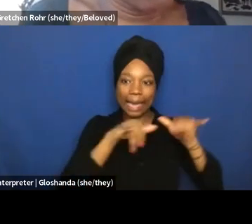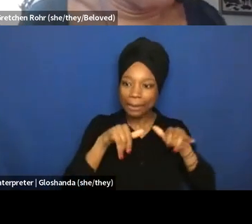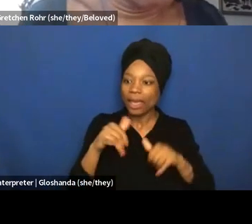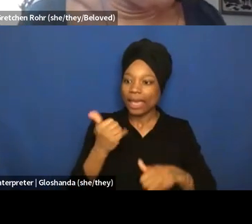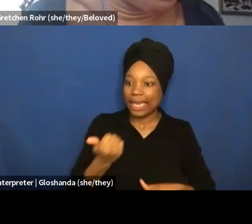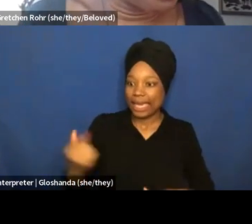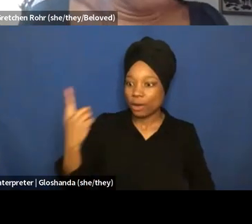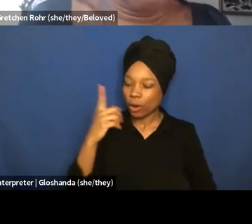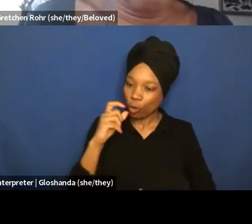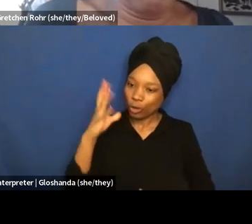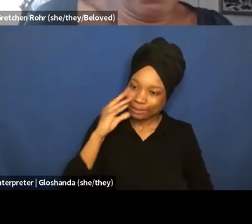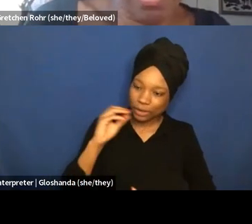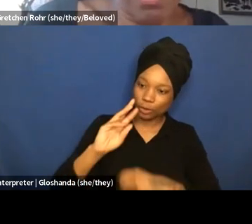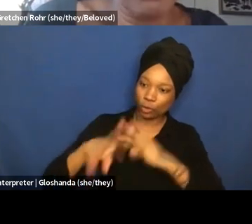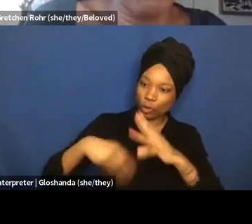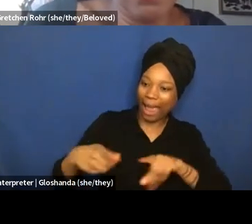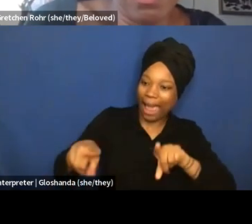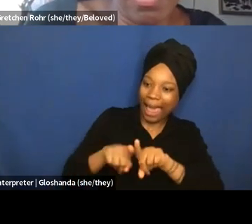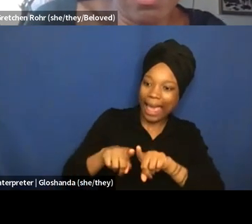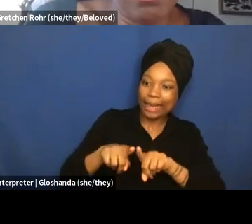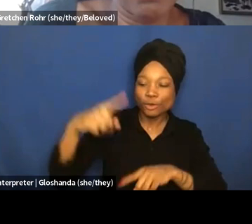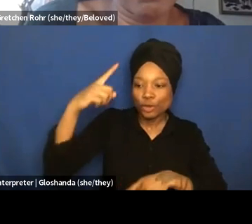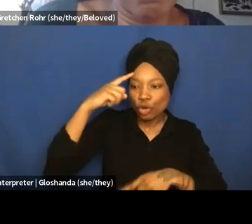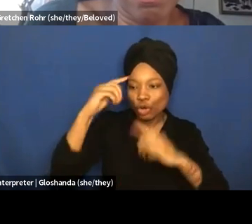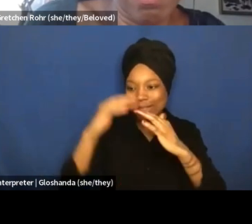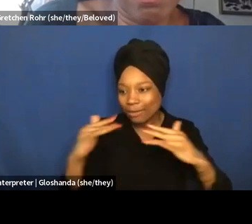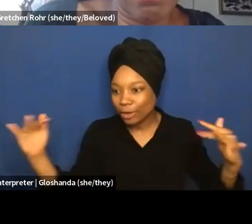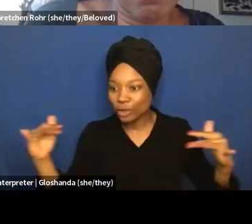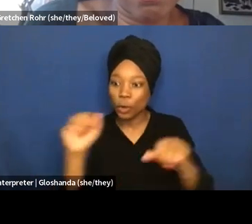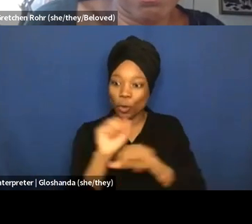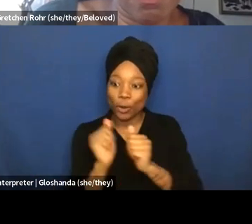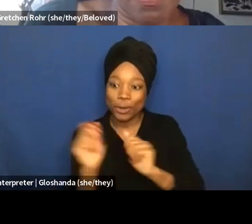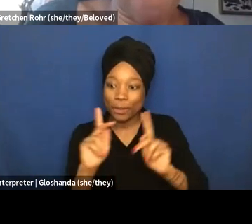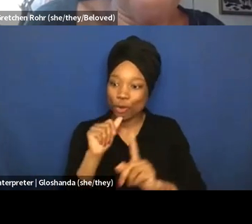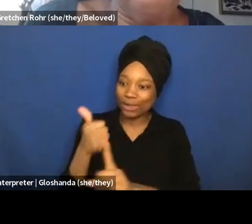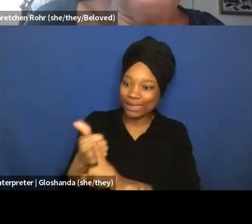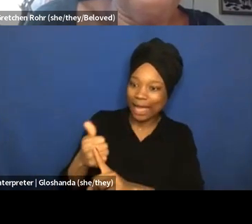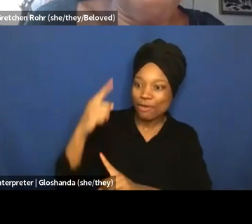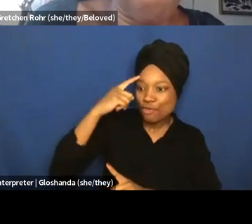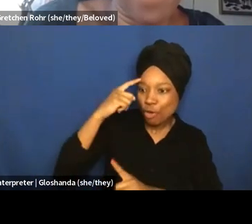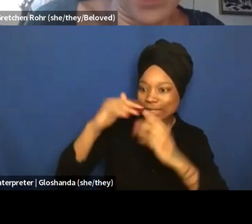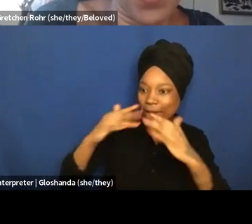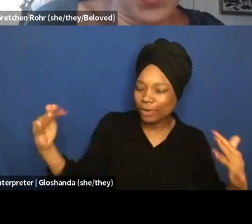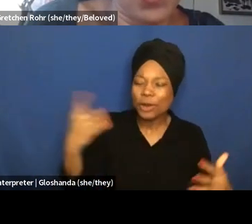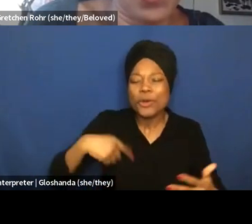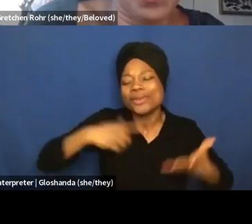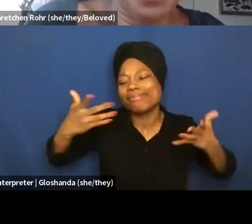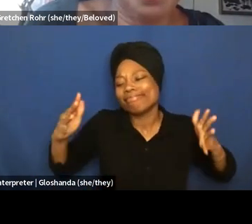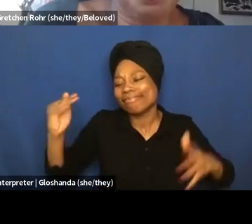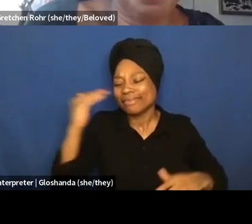as neurodivergent or working with folks who are neurodivergent, we already know that there's no single way that our brains